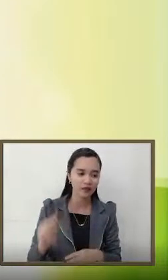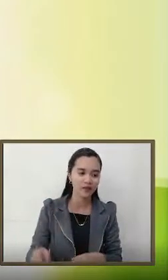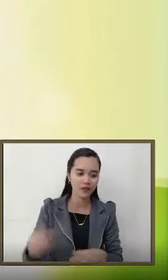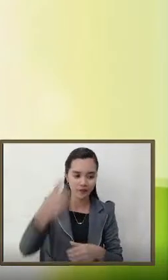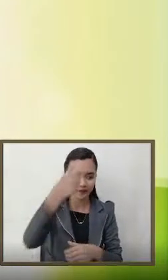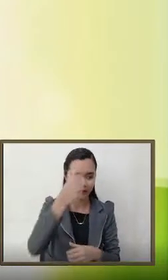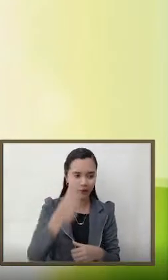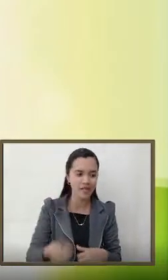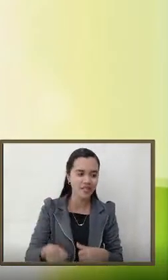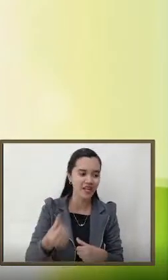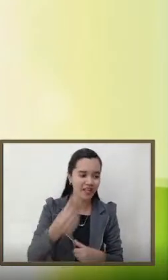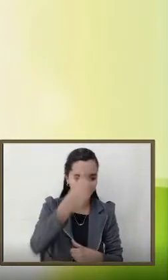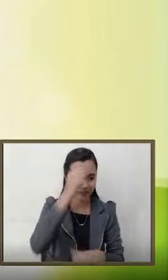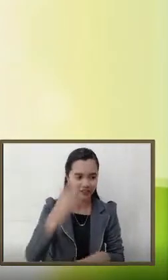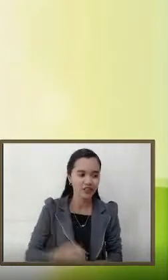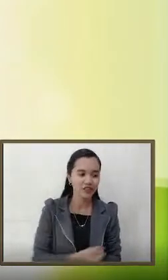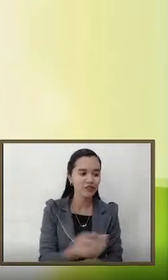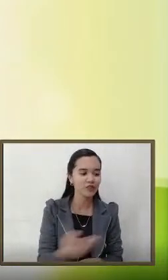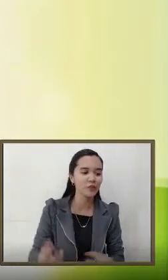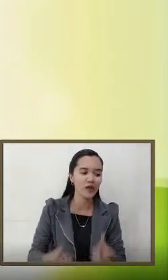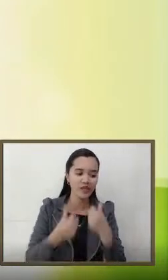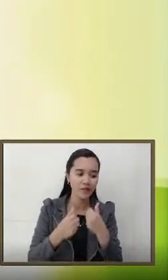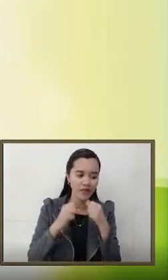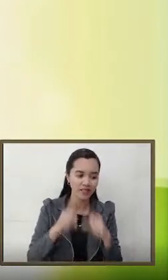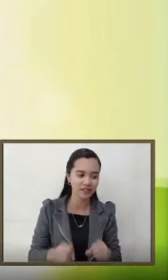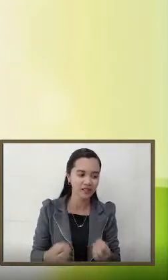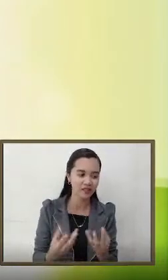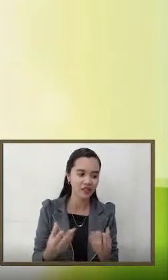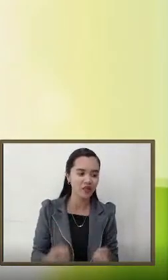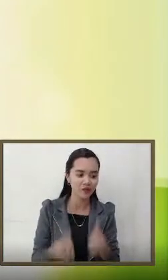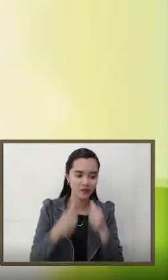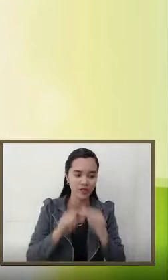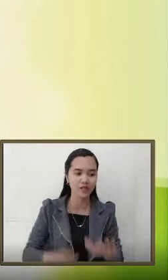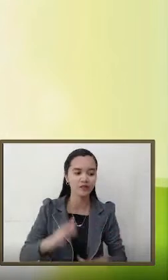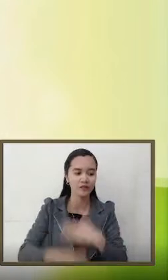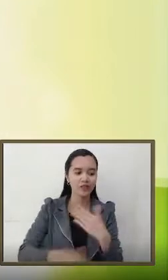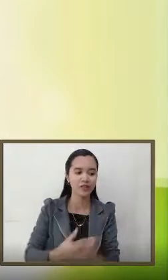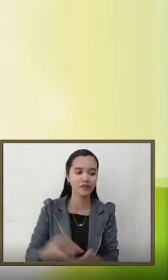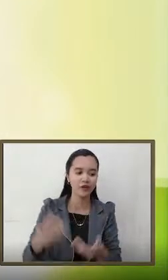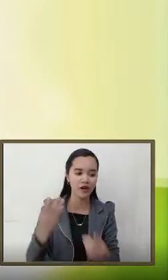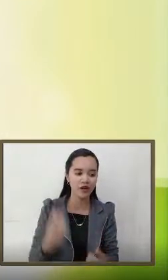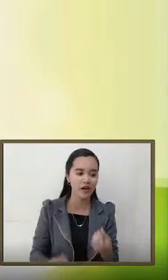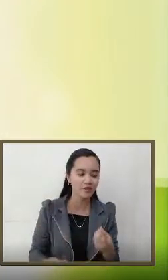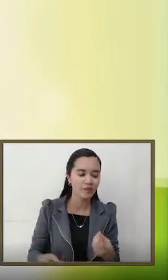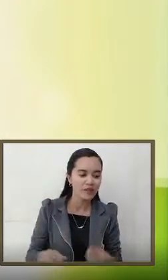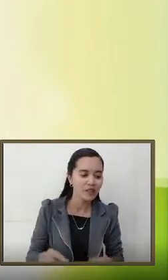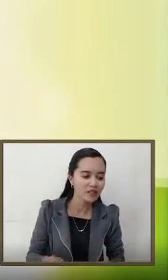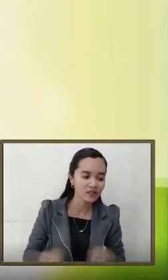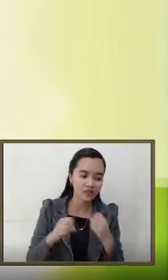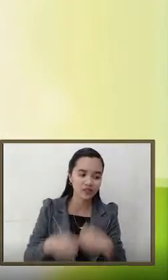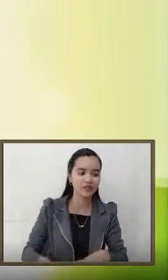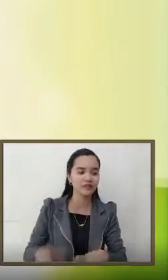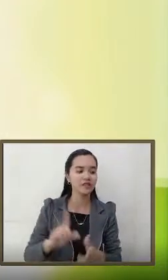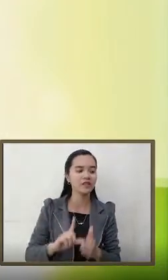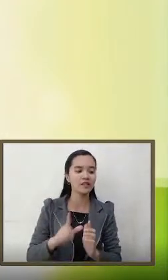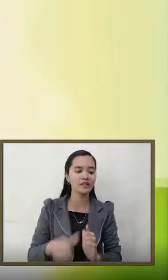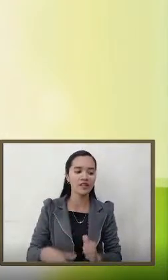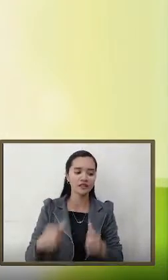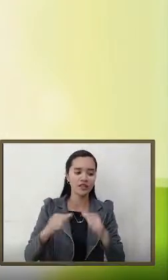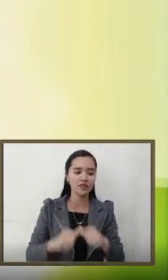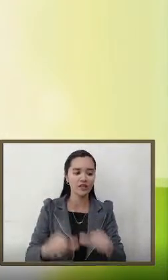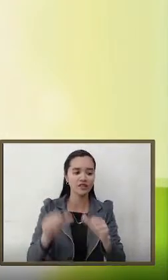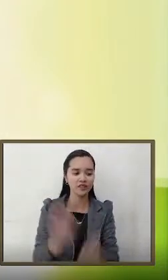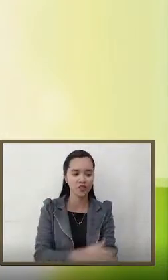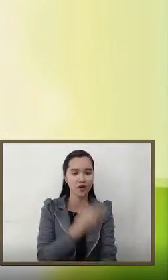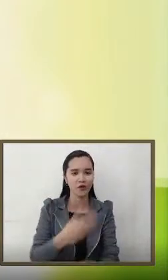are called to bear. Count your many blessings, every doubt will fly, and you will be singing as